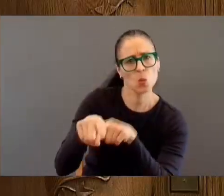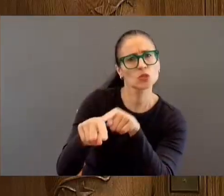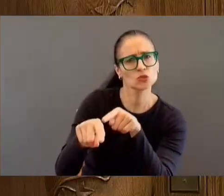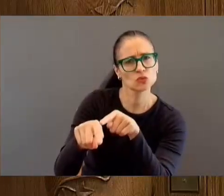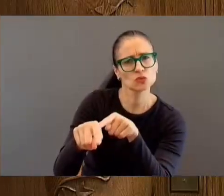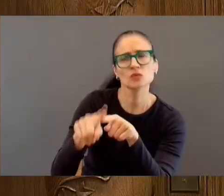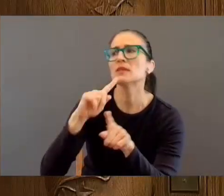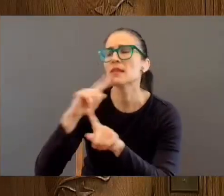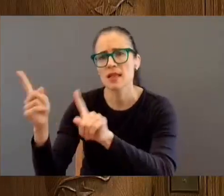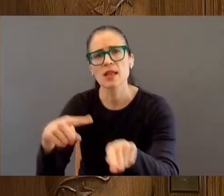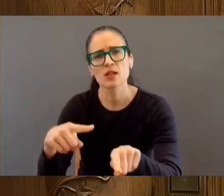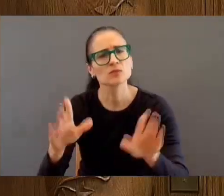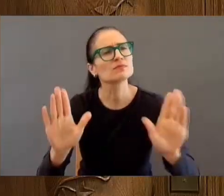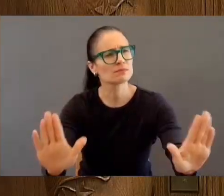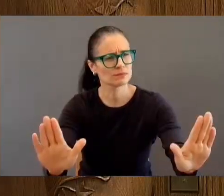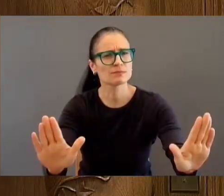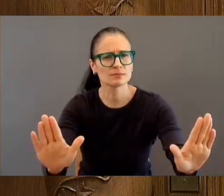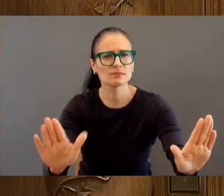Members,